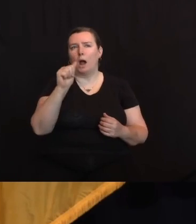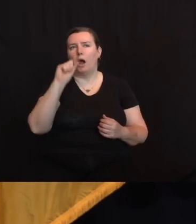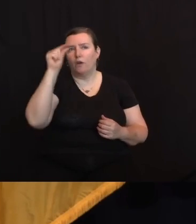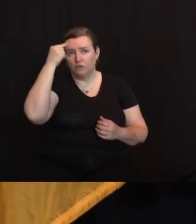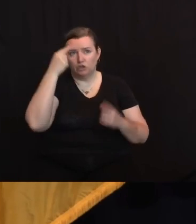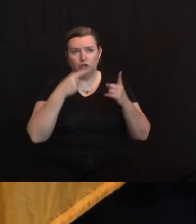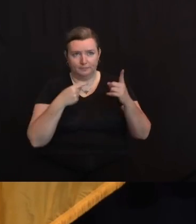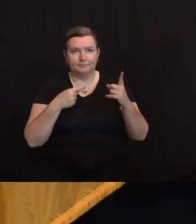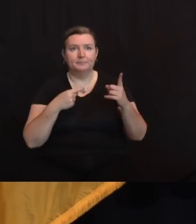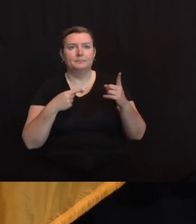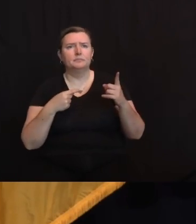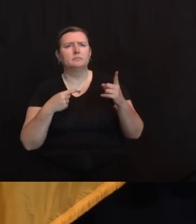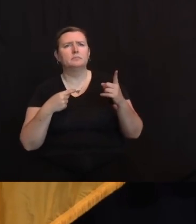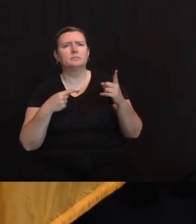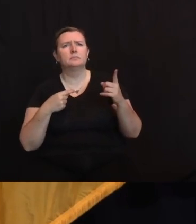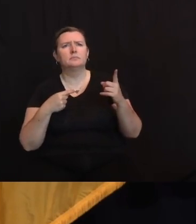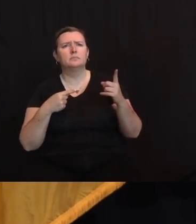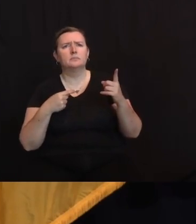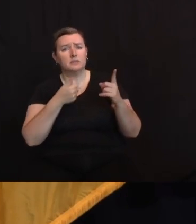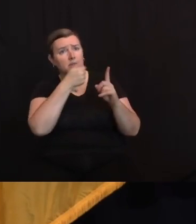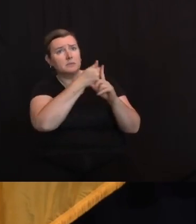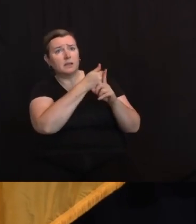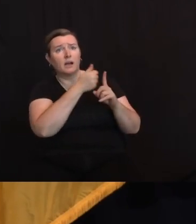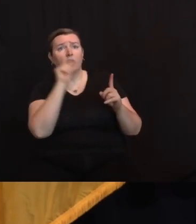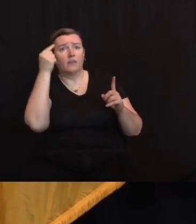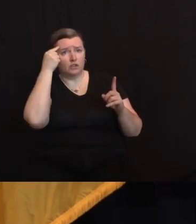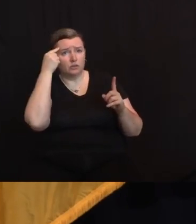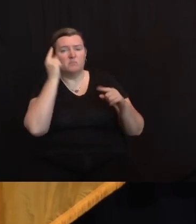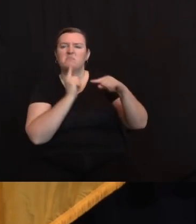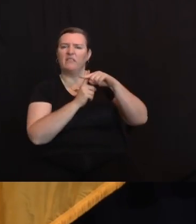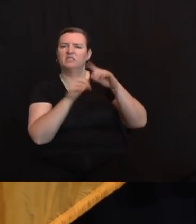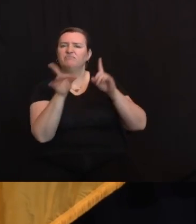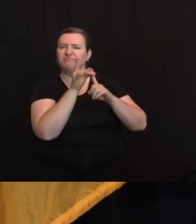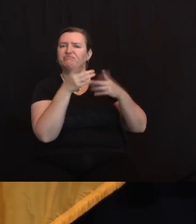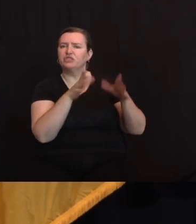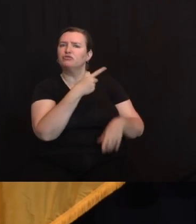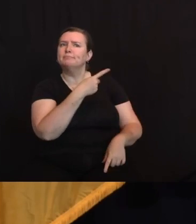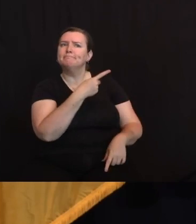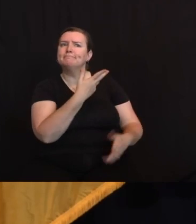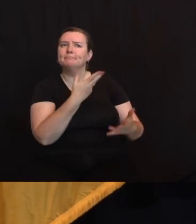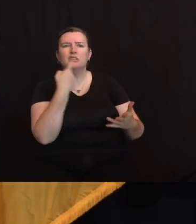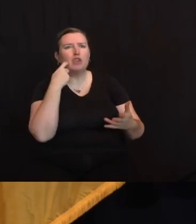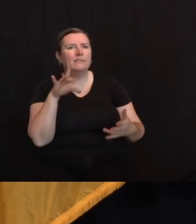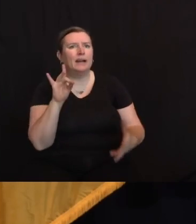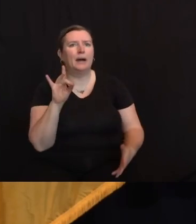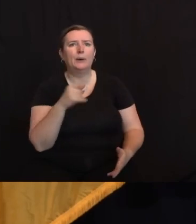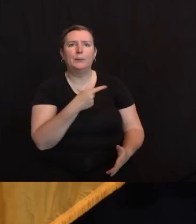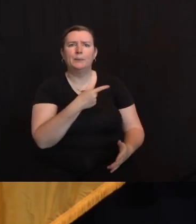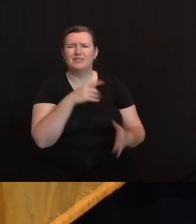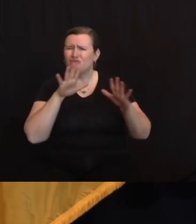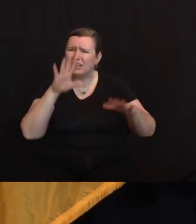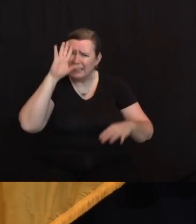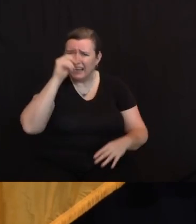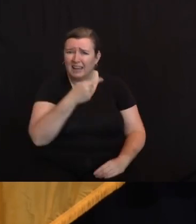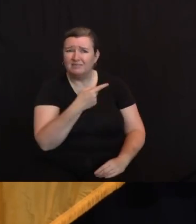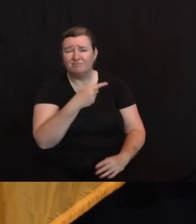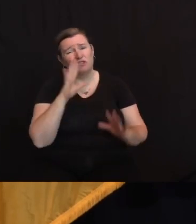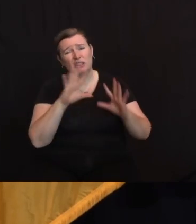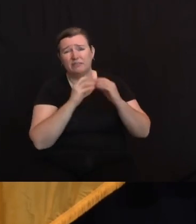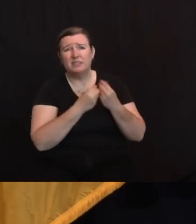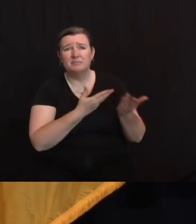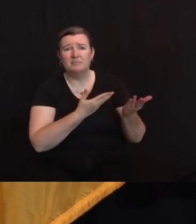so ago, I think, Mahan, that he has tested positive for coronavirus. He's a good guy. He's got a great family, so he is in our prayers. I think he's the